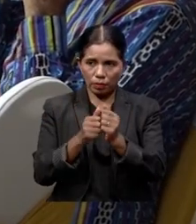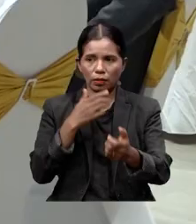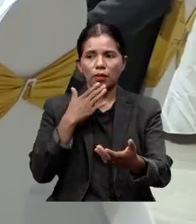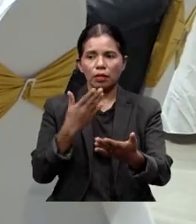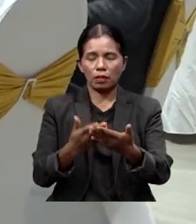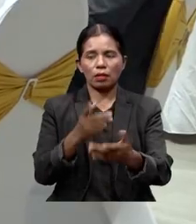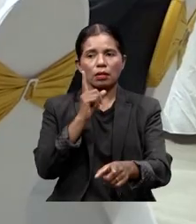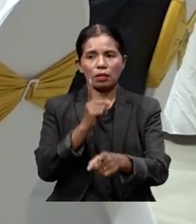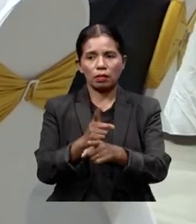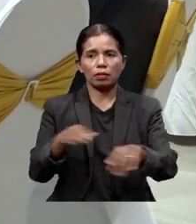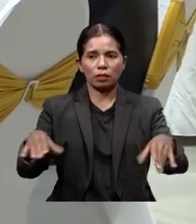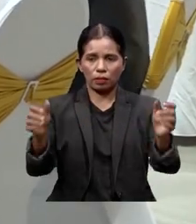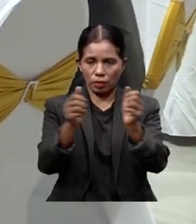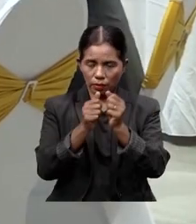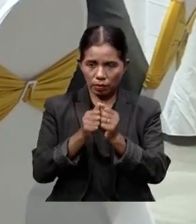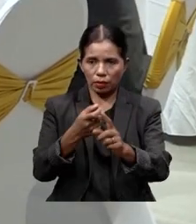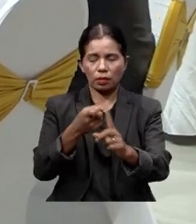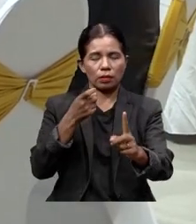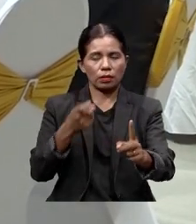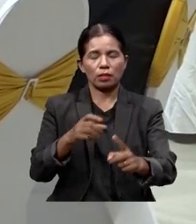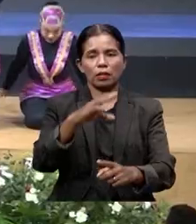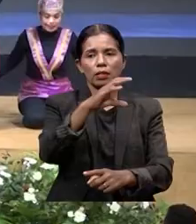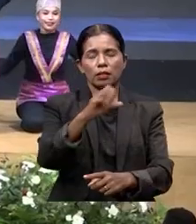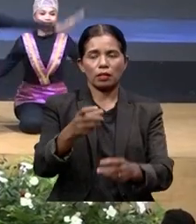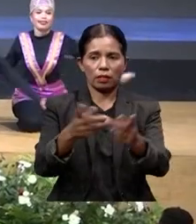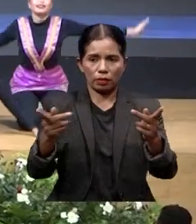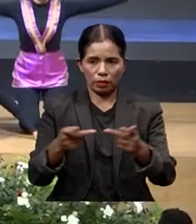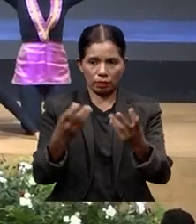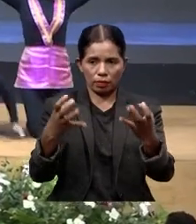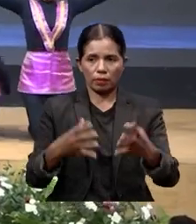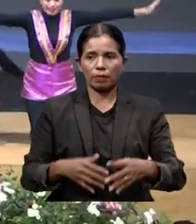BMAC-TIA, nosso serviço a mútuo lhe russi setor o in. Equipa cobertura, GMN.